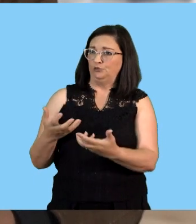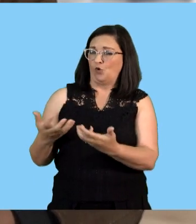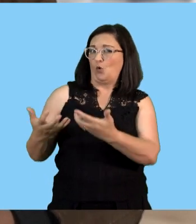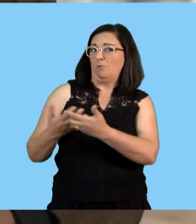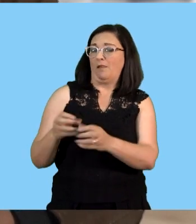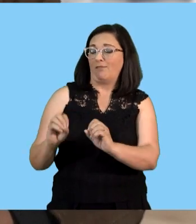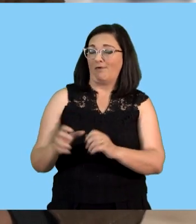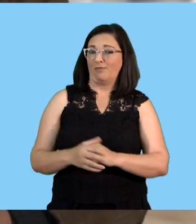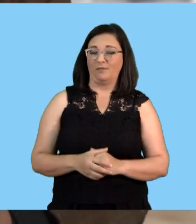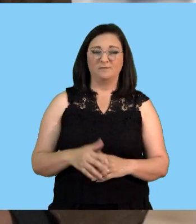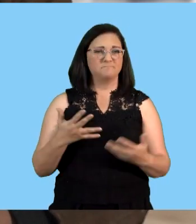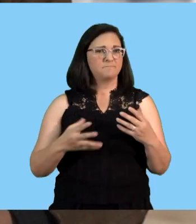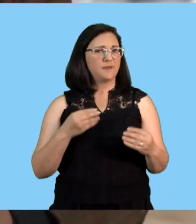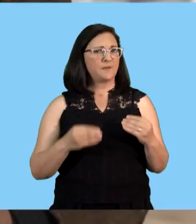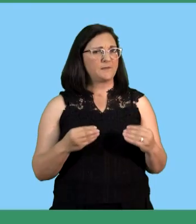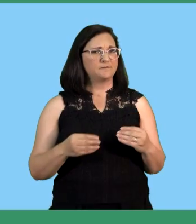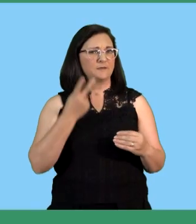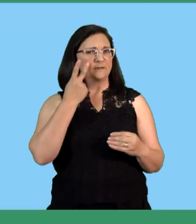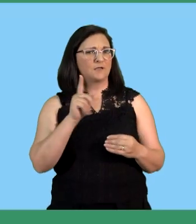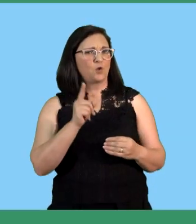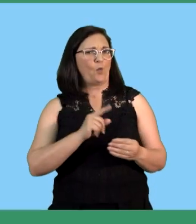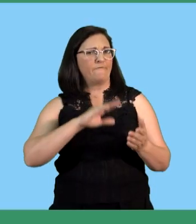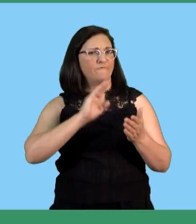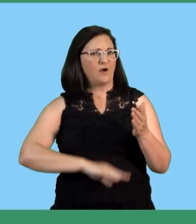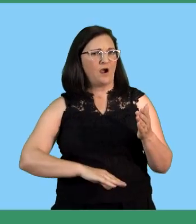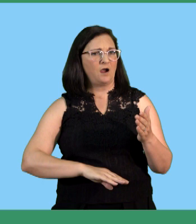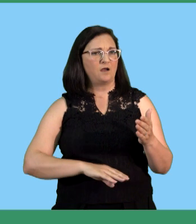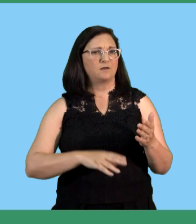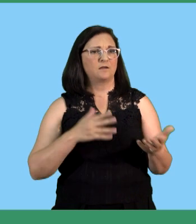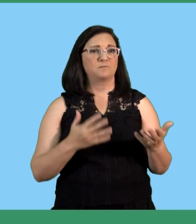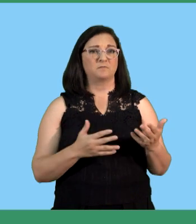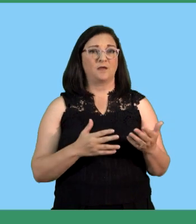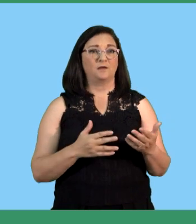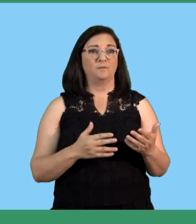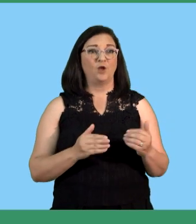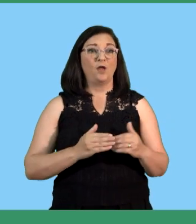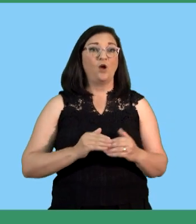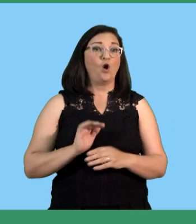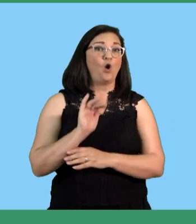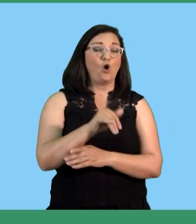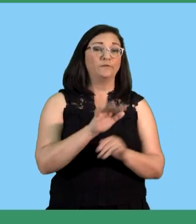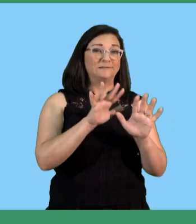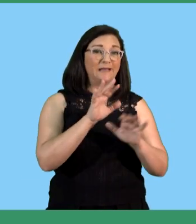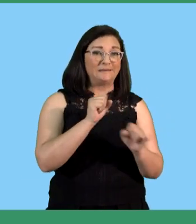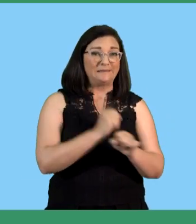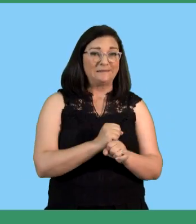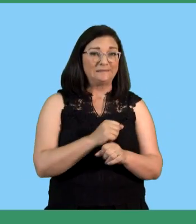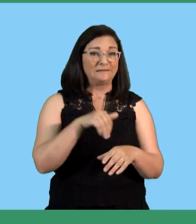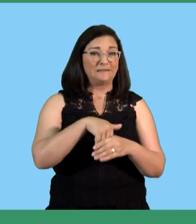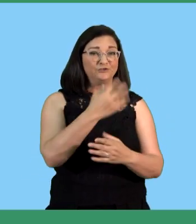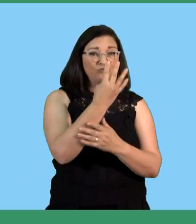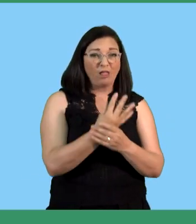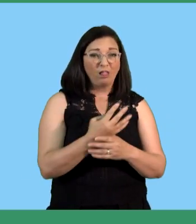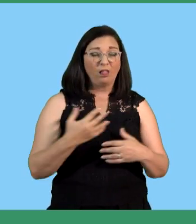non-compliance. Businesses may face fines or imprisonment for a period of not exceeding 10 years. Imagine. And this is also,